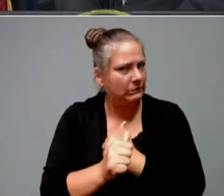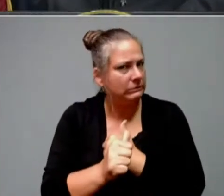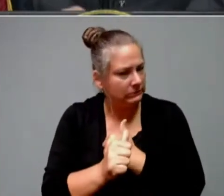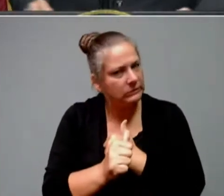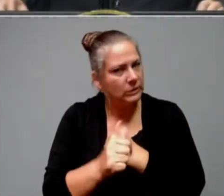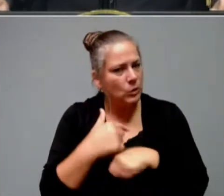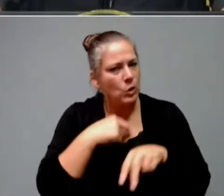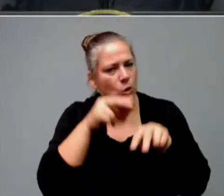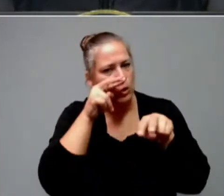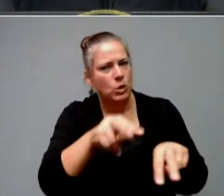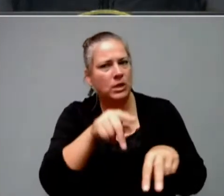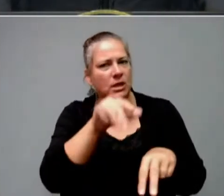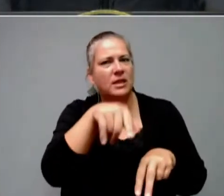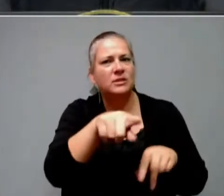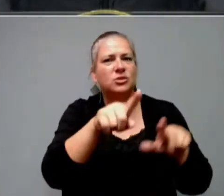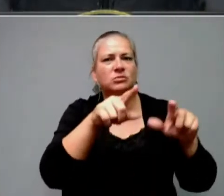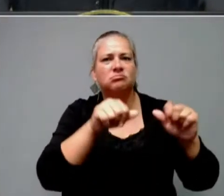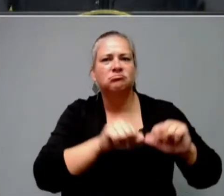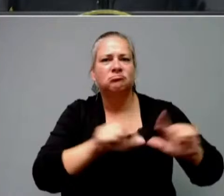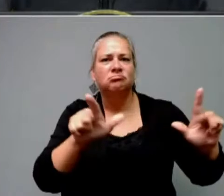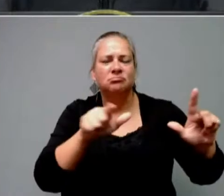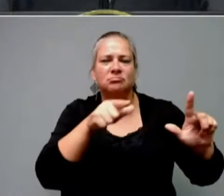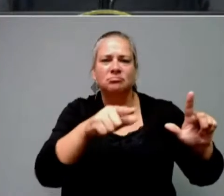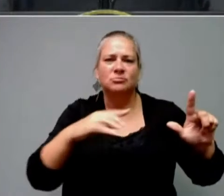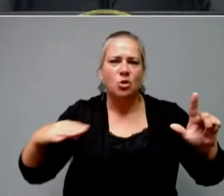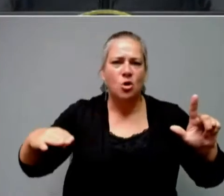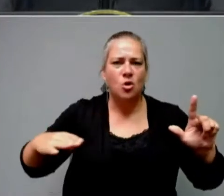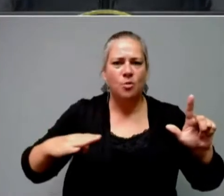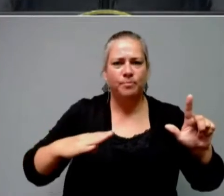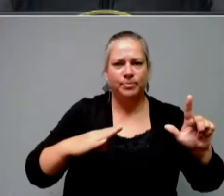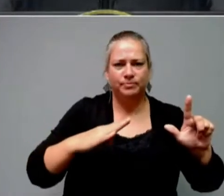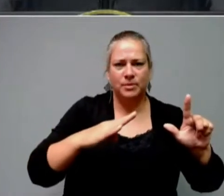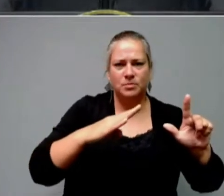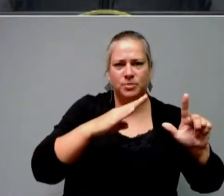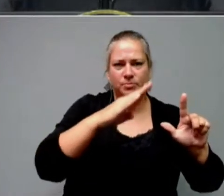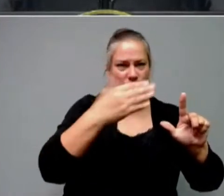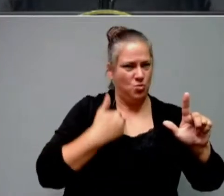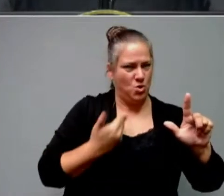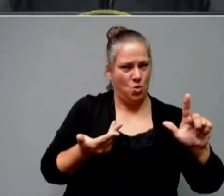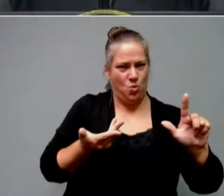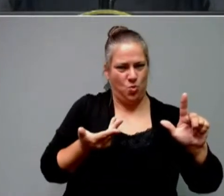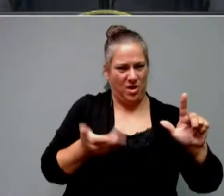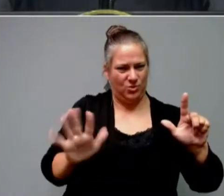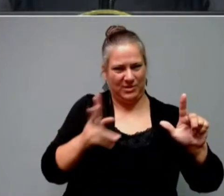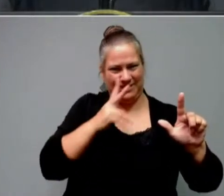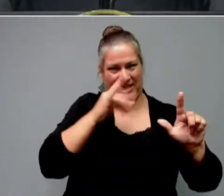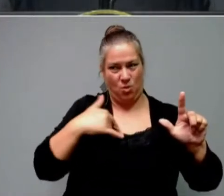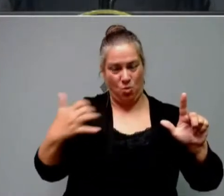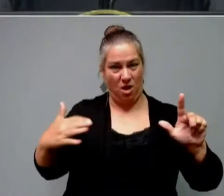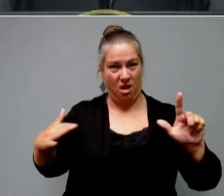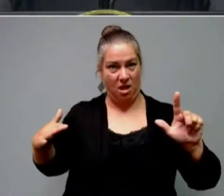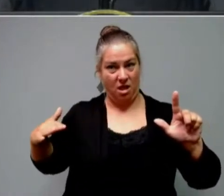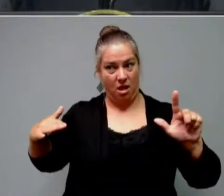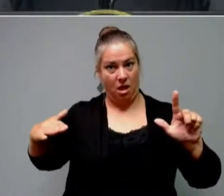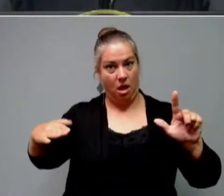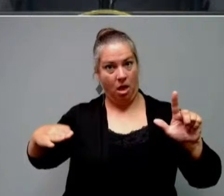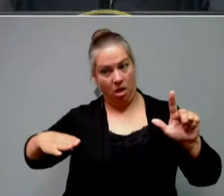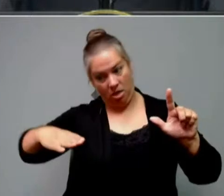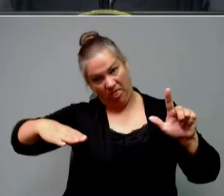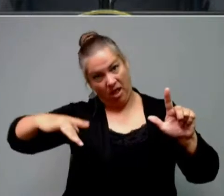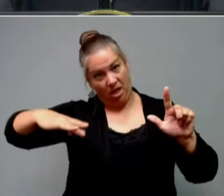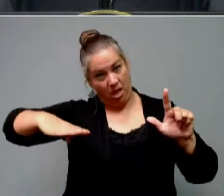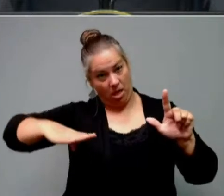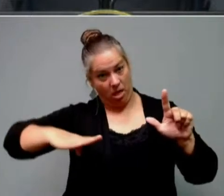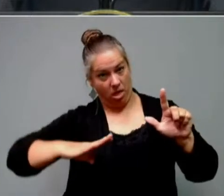escalation. Again, we don't want to see these lines going straight up. That is exponential growth,